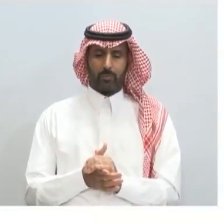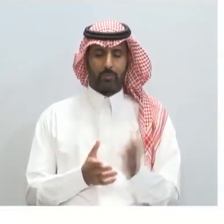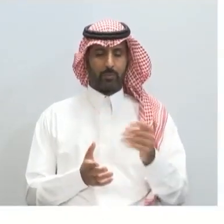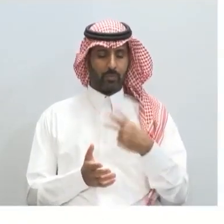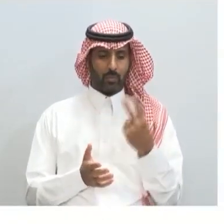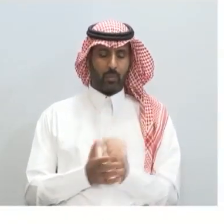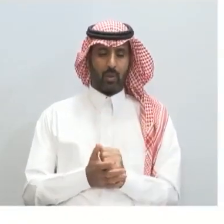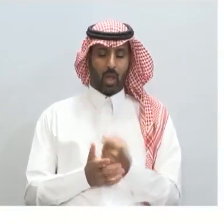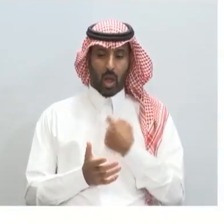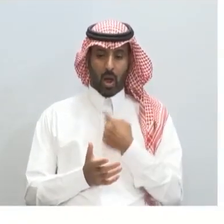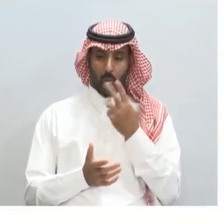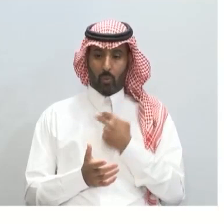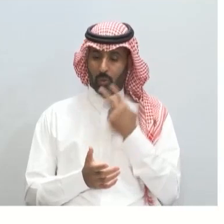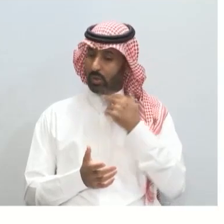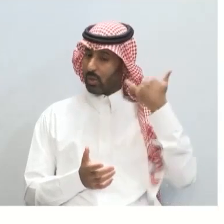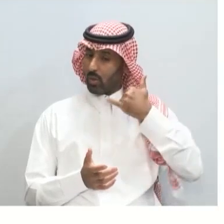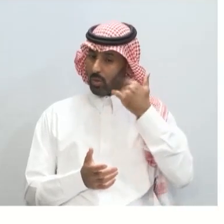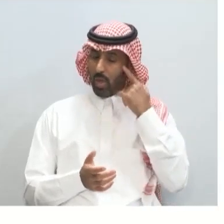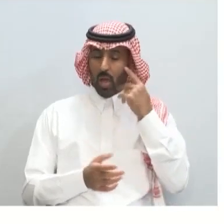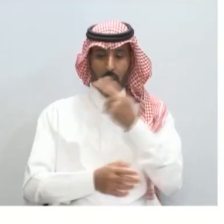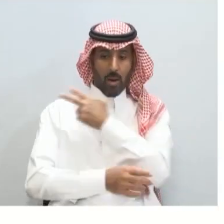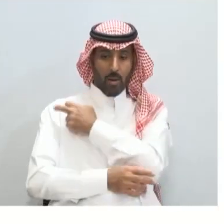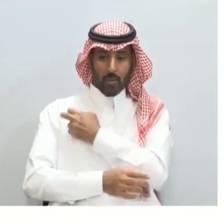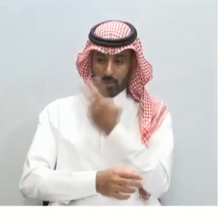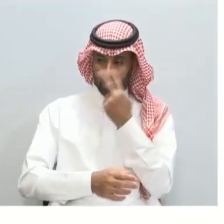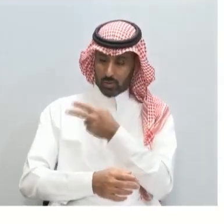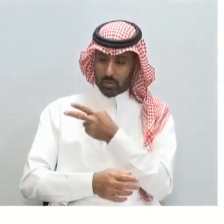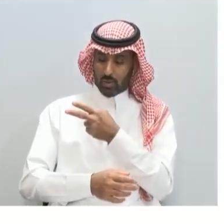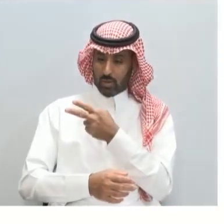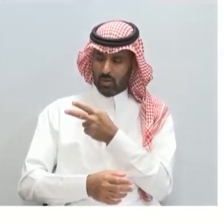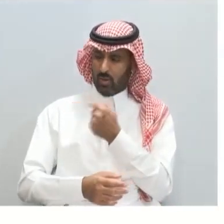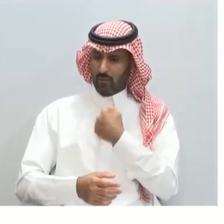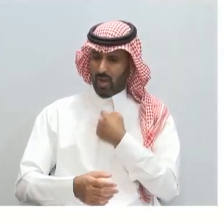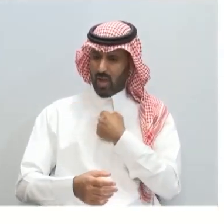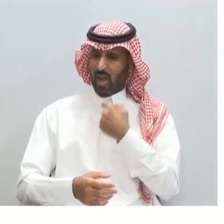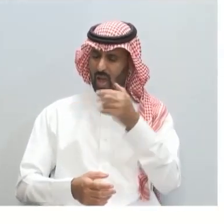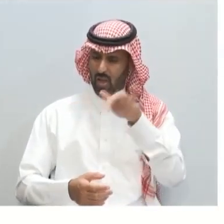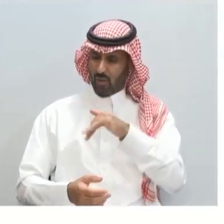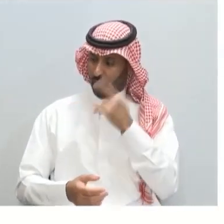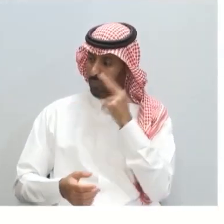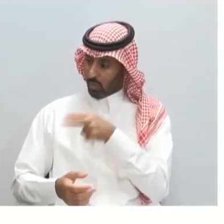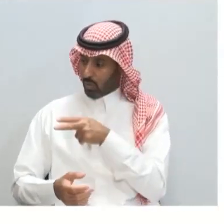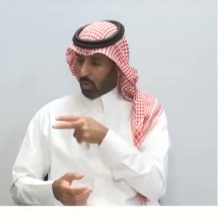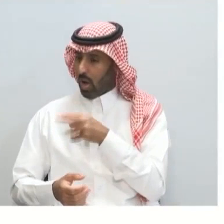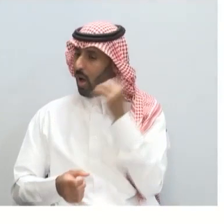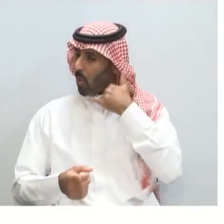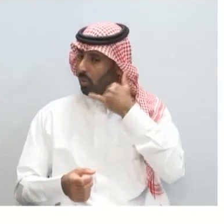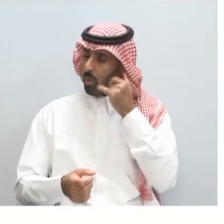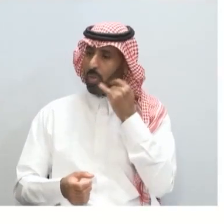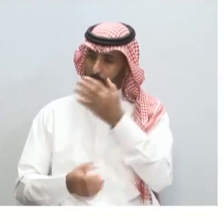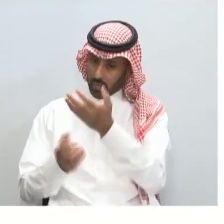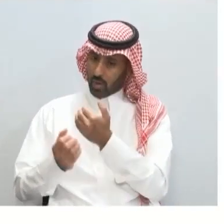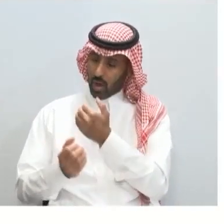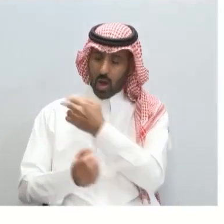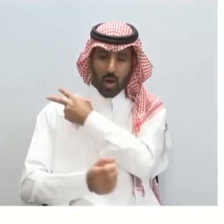number two I would have called the police if I had been there so this is the if Clause you